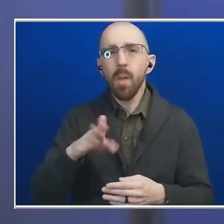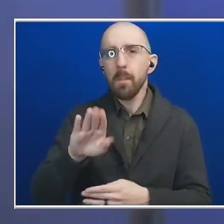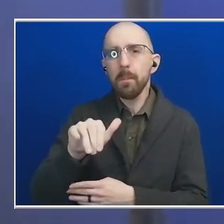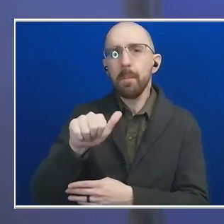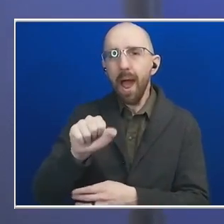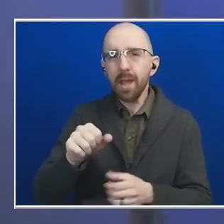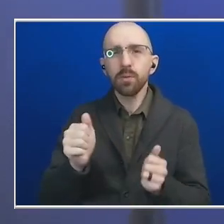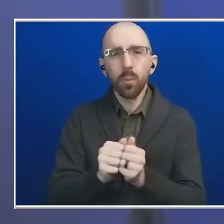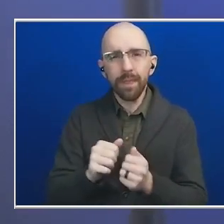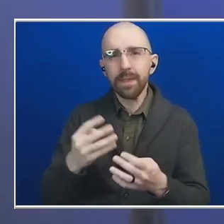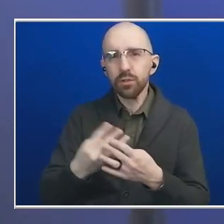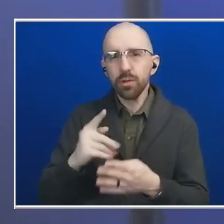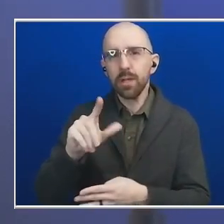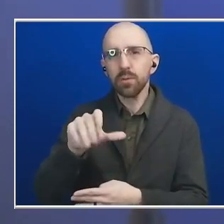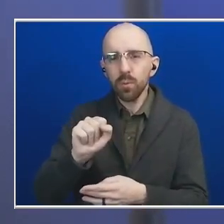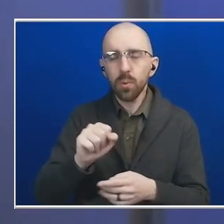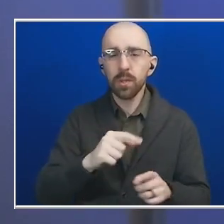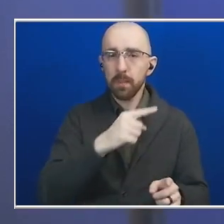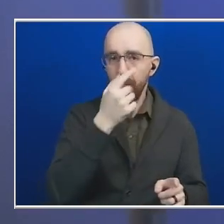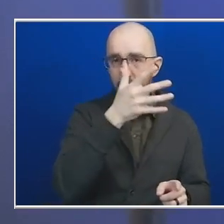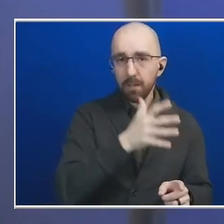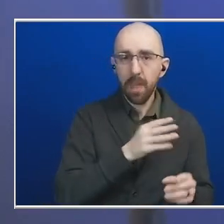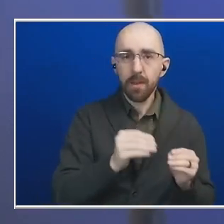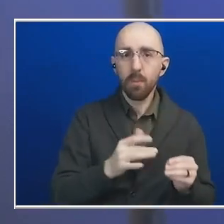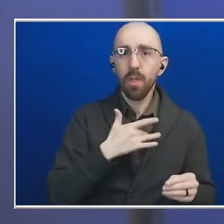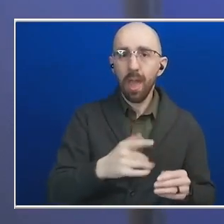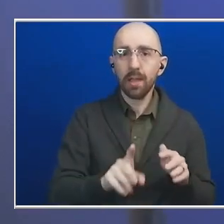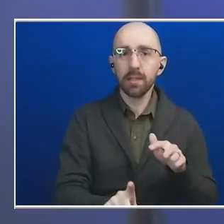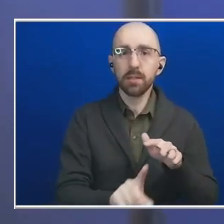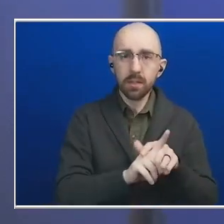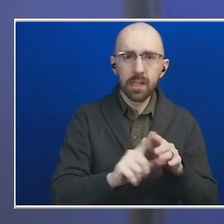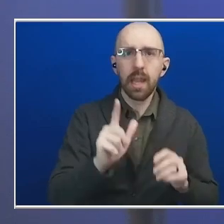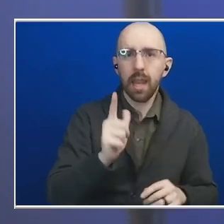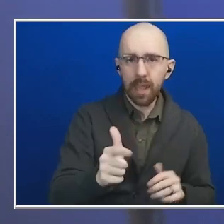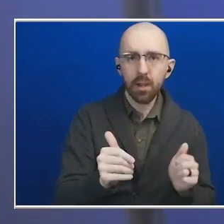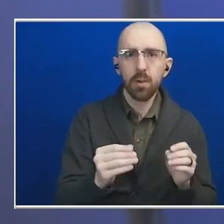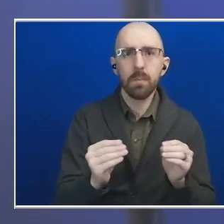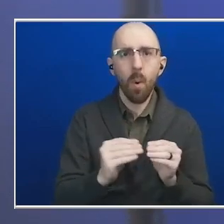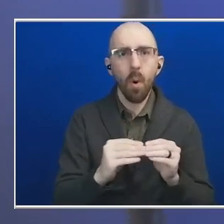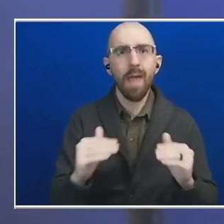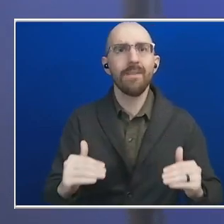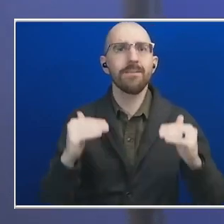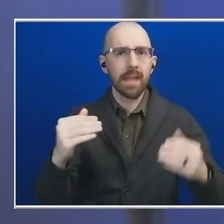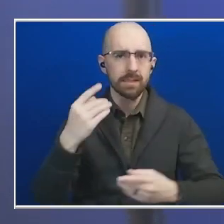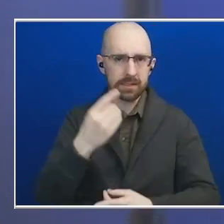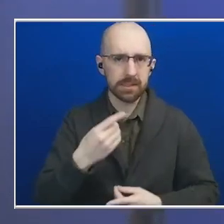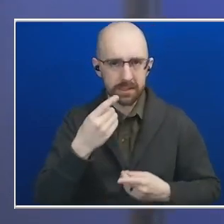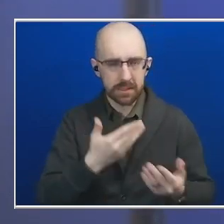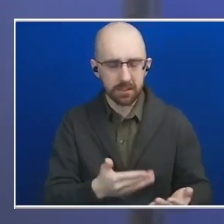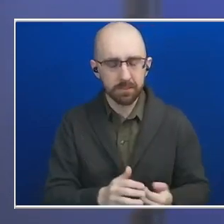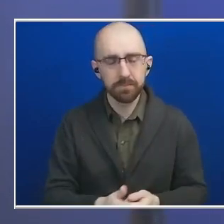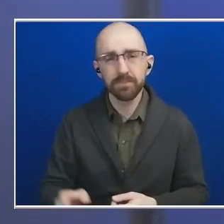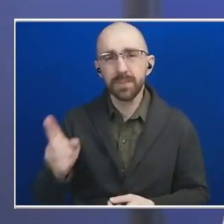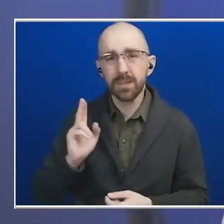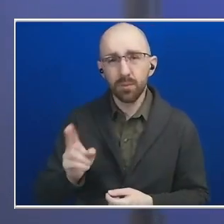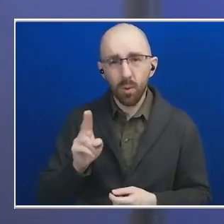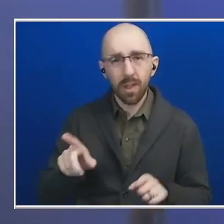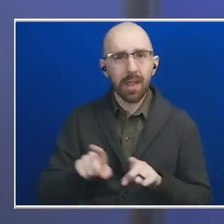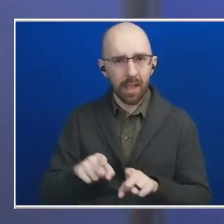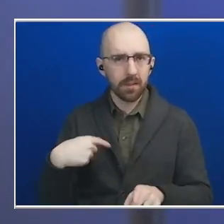black men more likely to present later with more advanced disease. And then, historically, as we know, there is